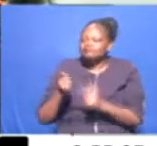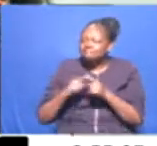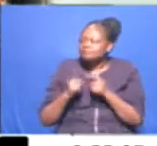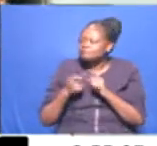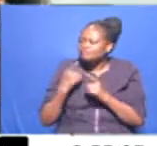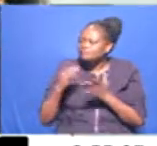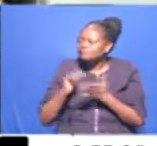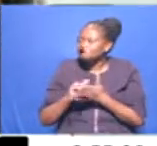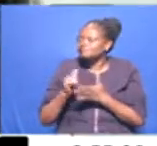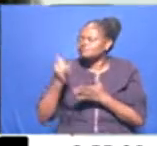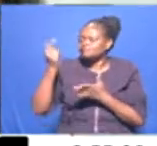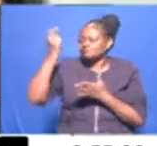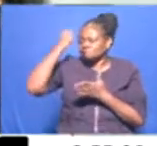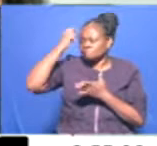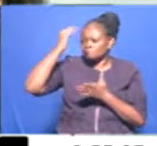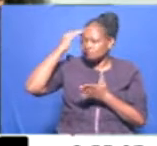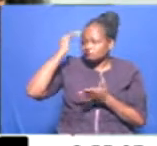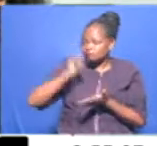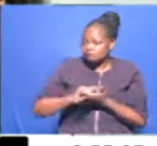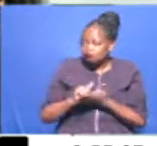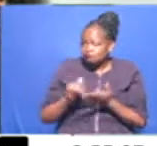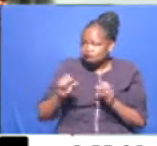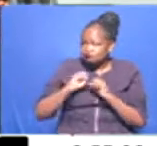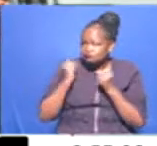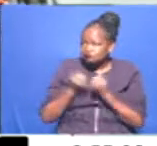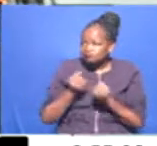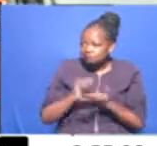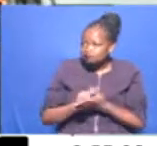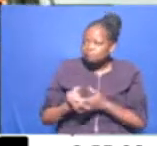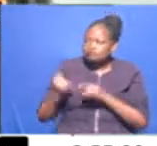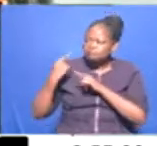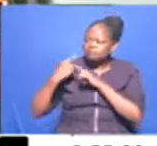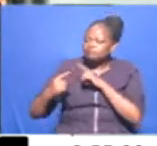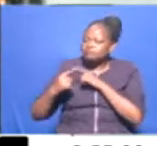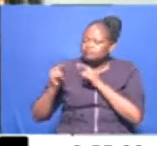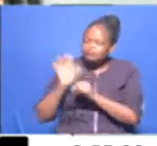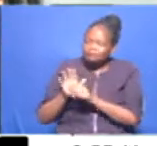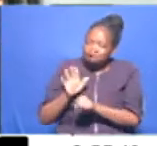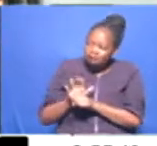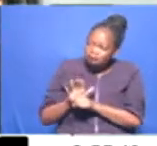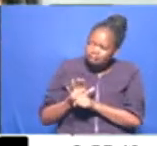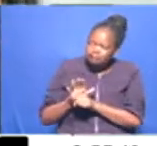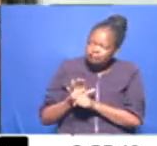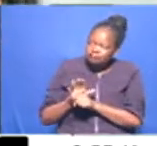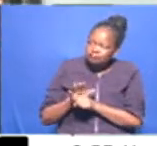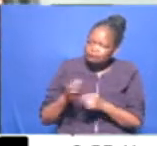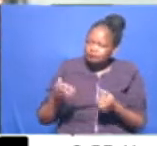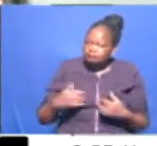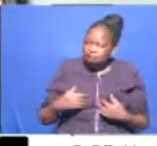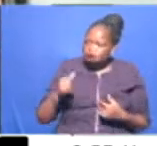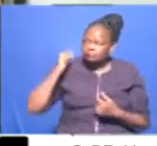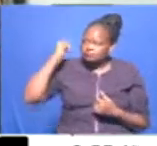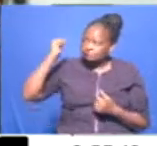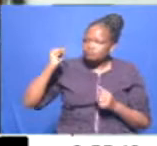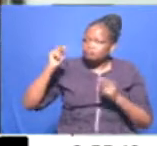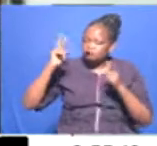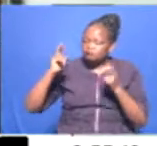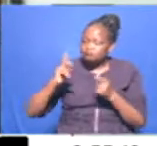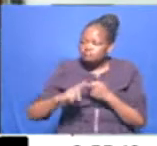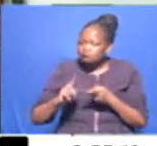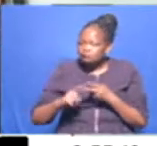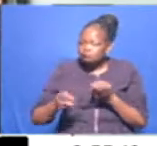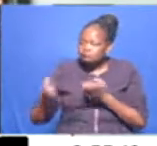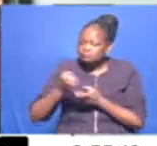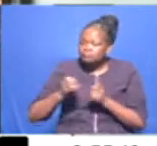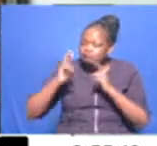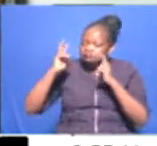that comes to our mind? Remember, we are also a society that is going through a lot by its own. We have political issues to deal with. We have economic